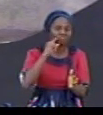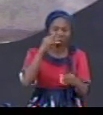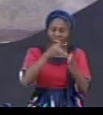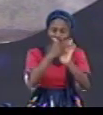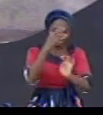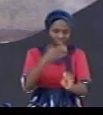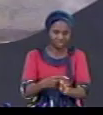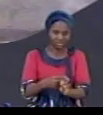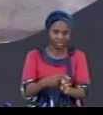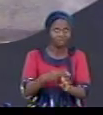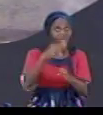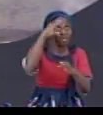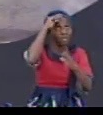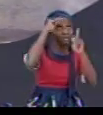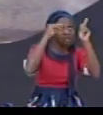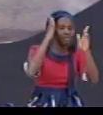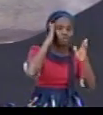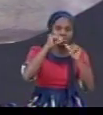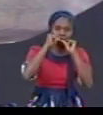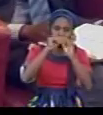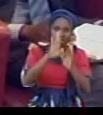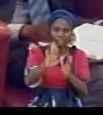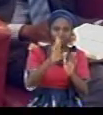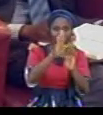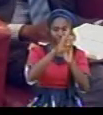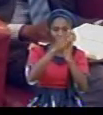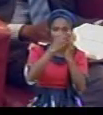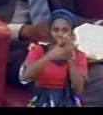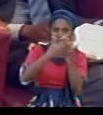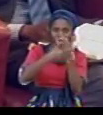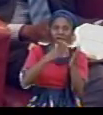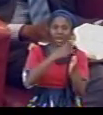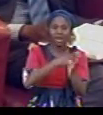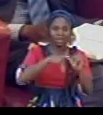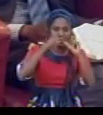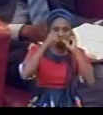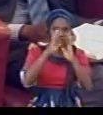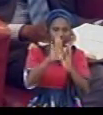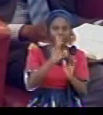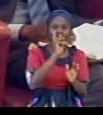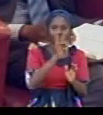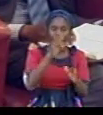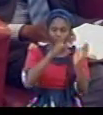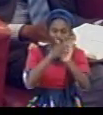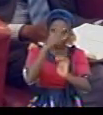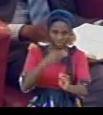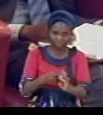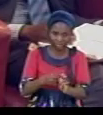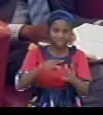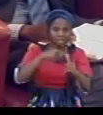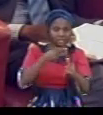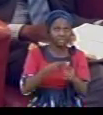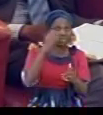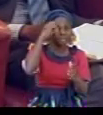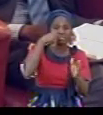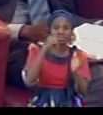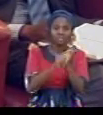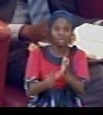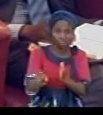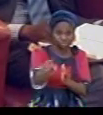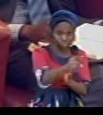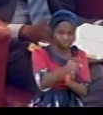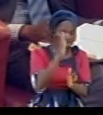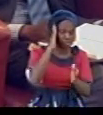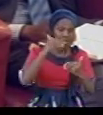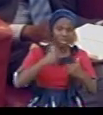He will bless your water. And then he says, you will have